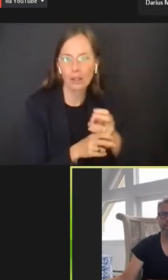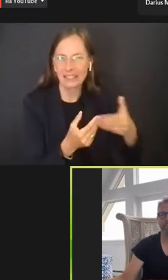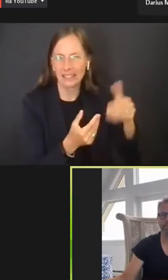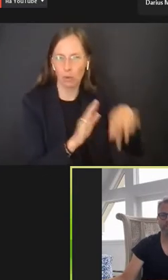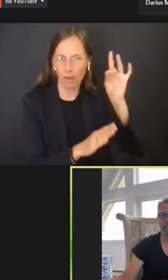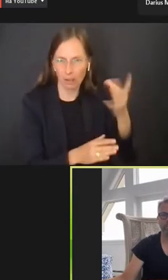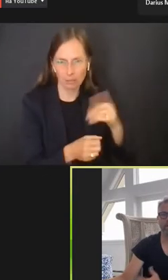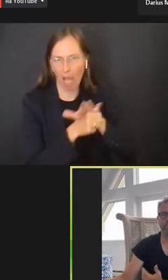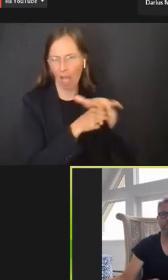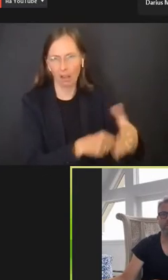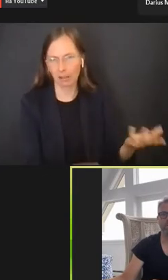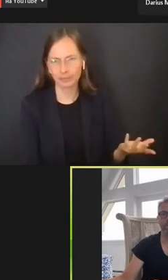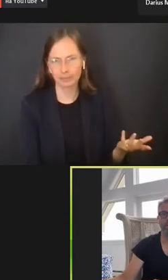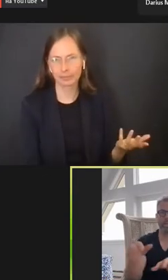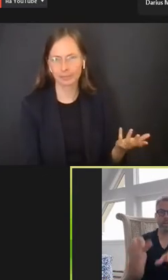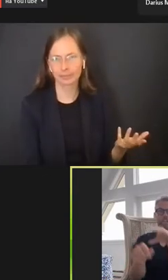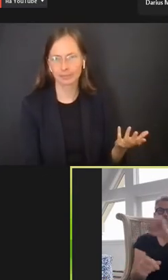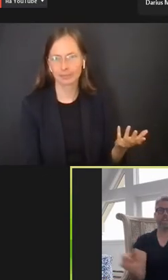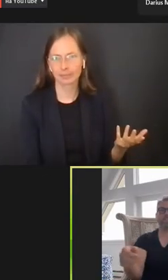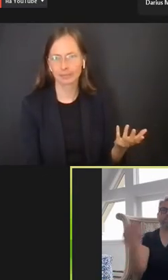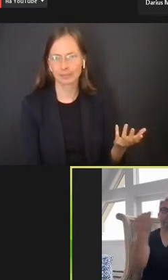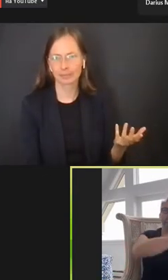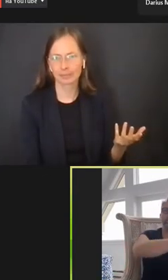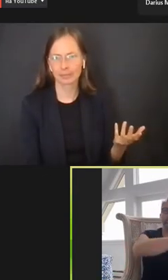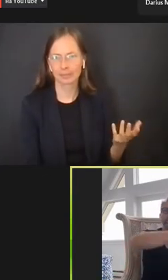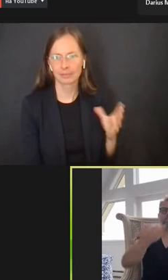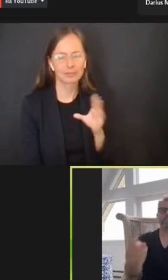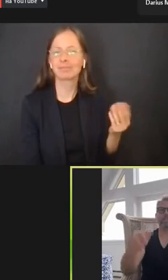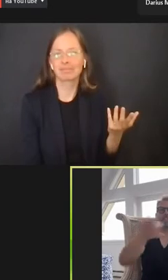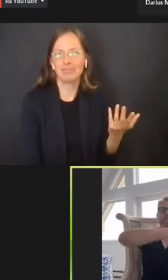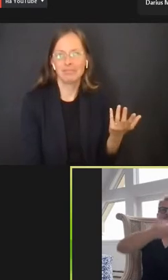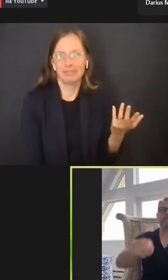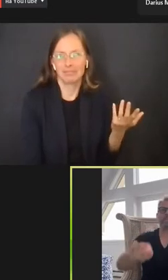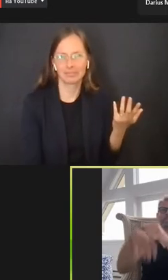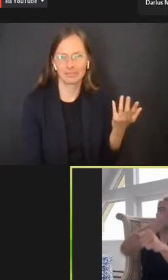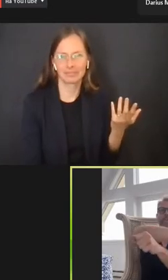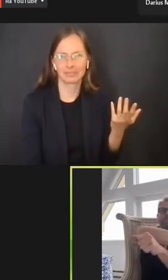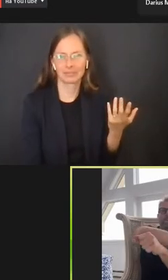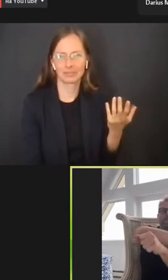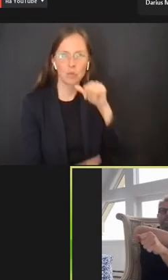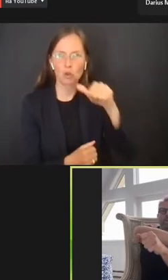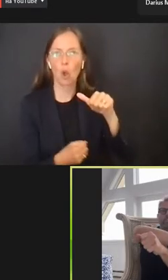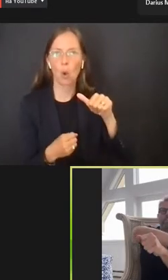It's plentiful, and it's around every corner. And I would guess, yes, don't steer in, steer away. Did you like the way I was doing that?